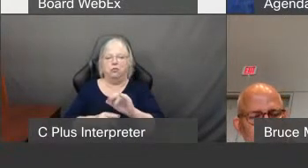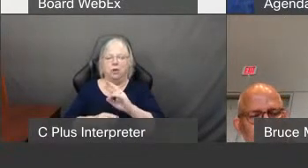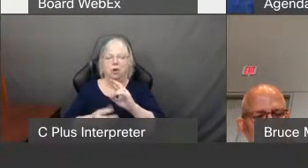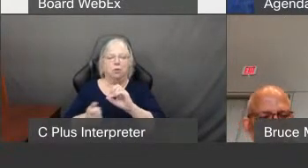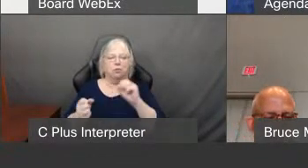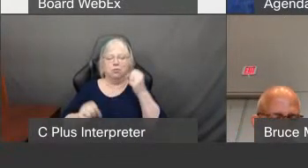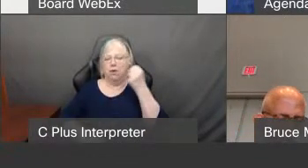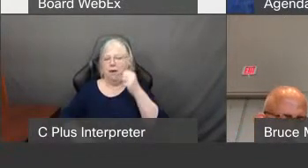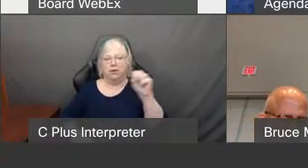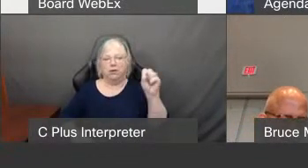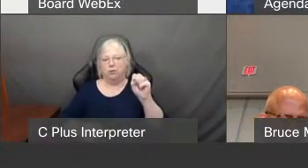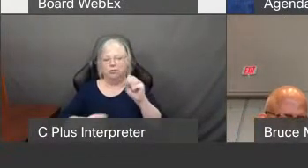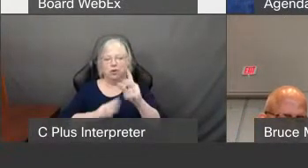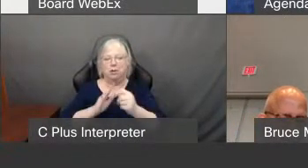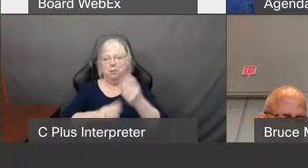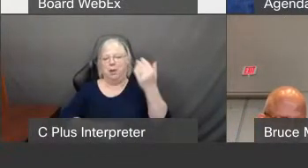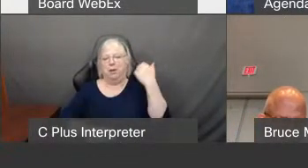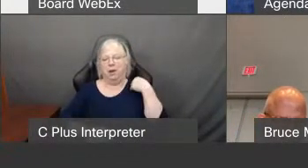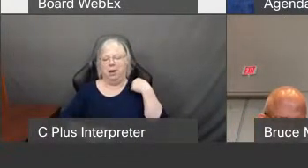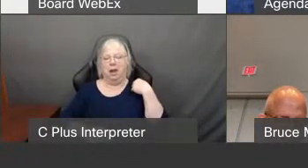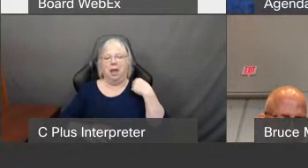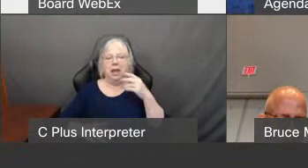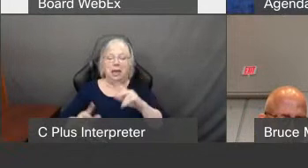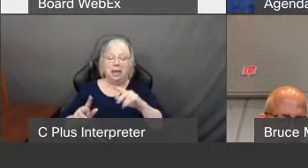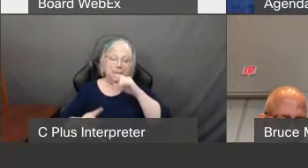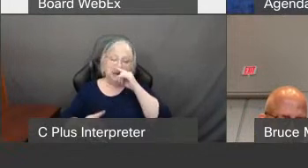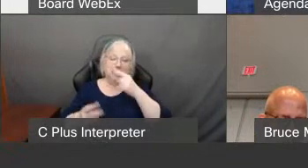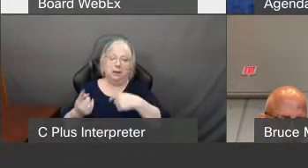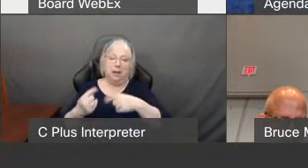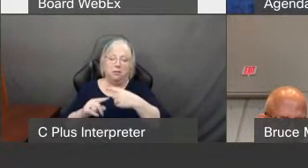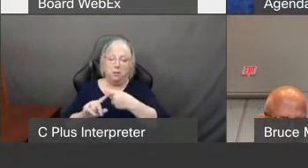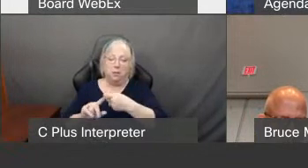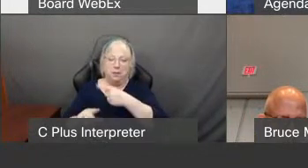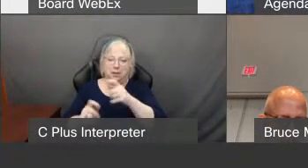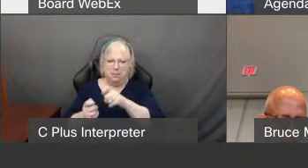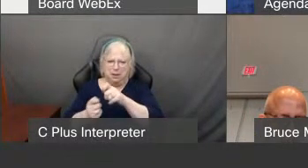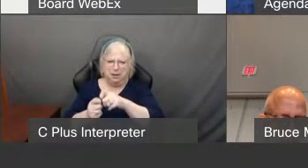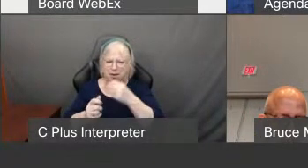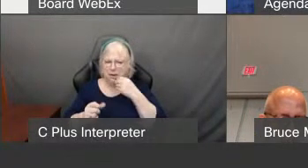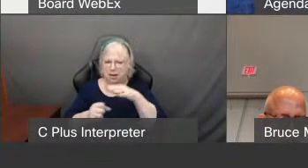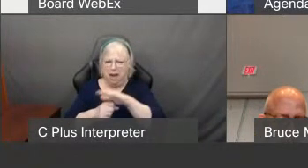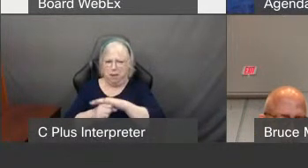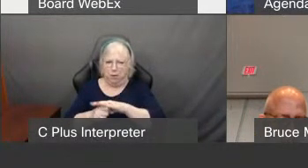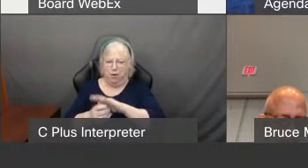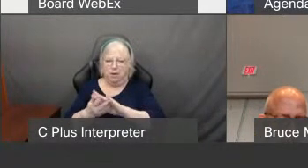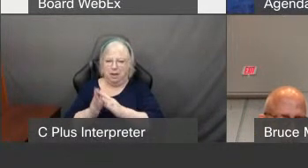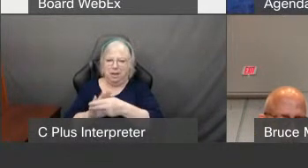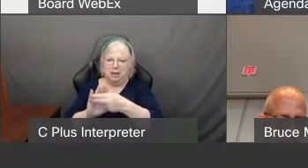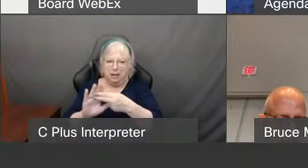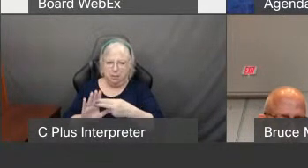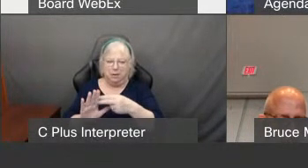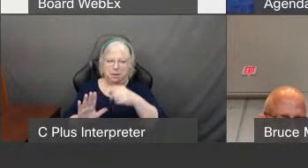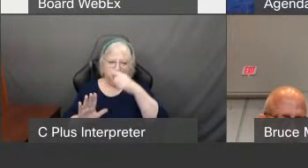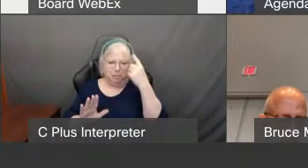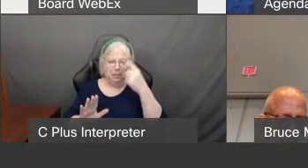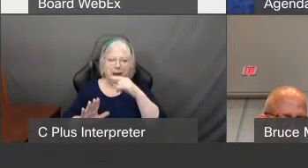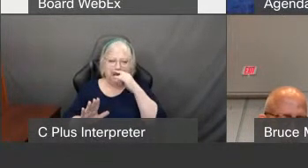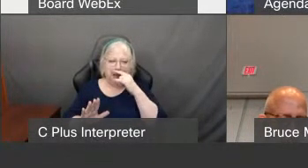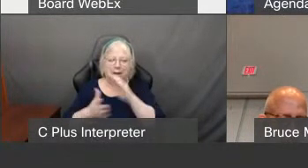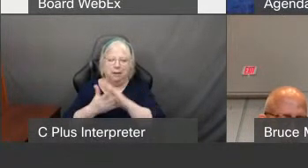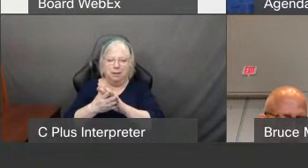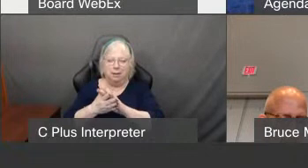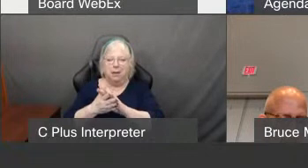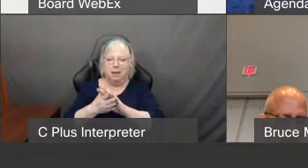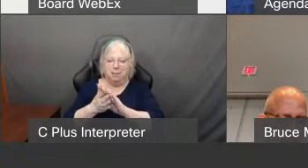real interactive neighborhoods. They get labeled. And I think I made this point last week. There are studies that say some of those black kids get labeled as having